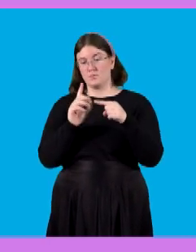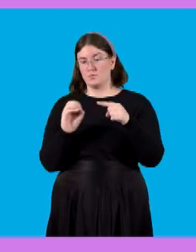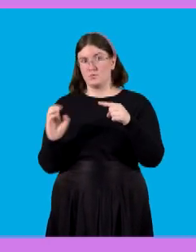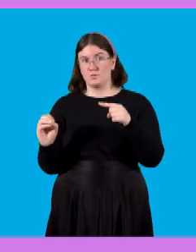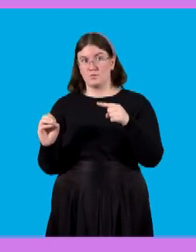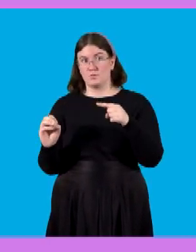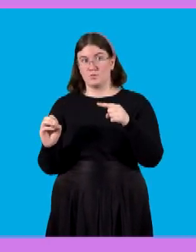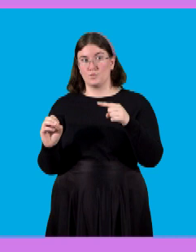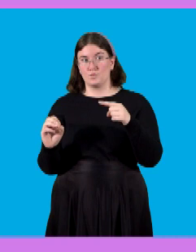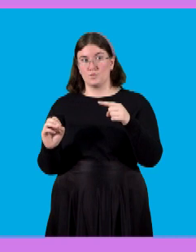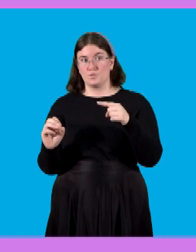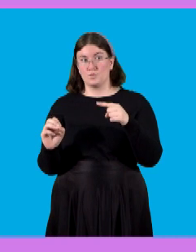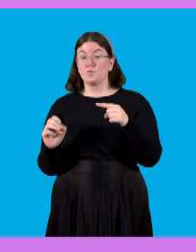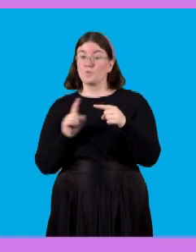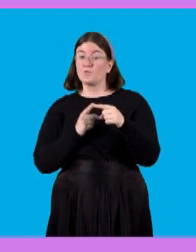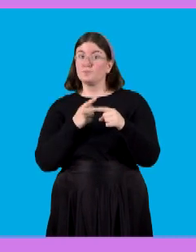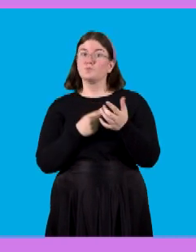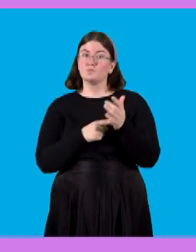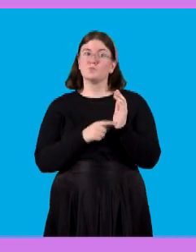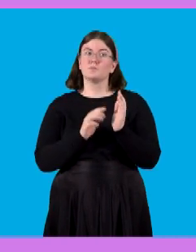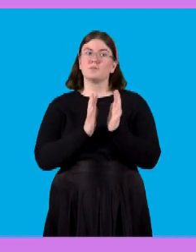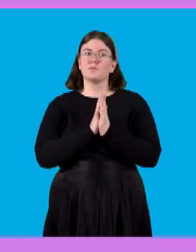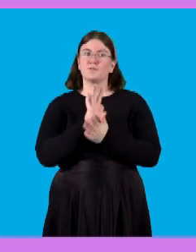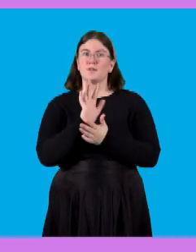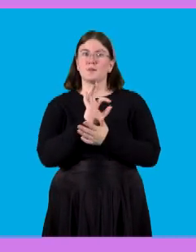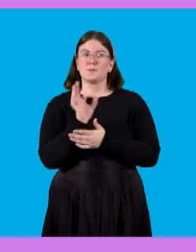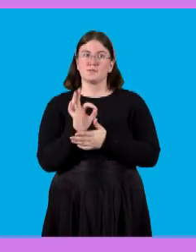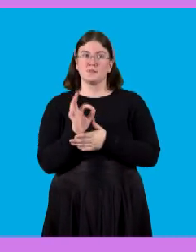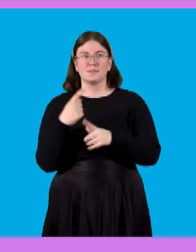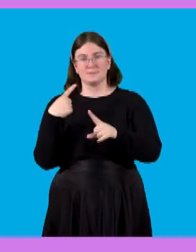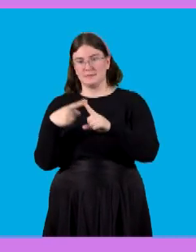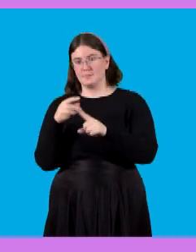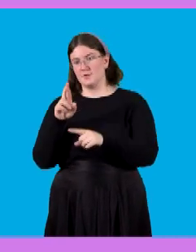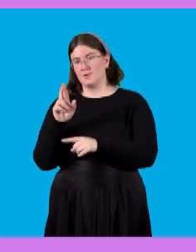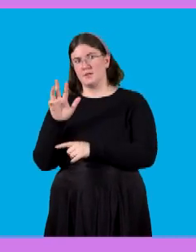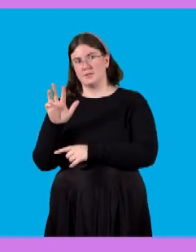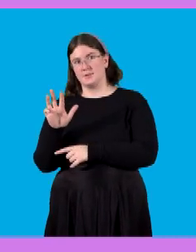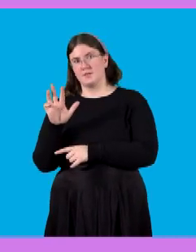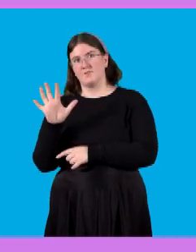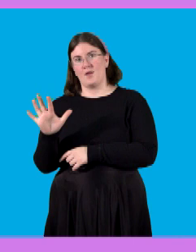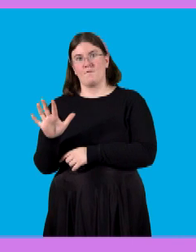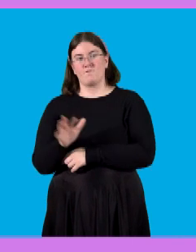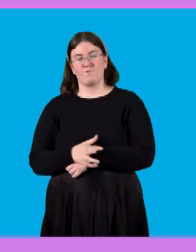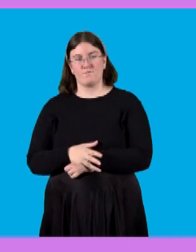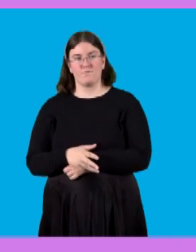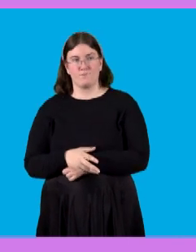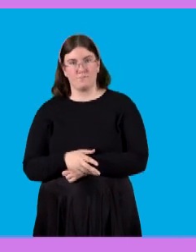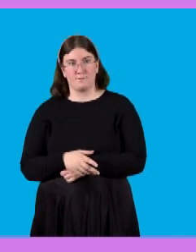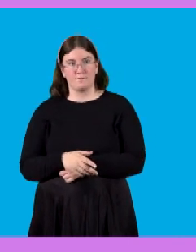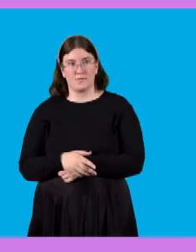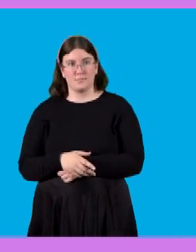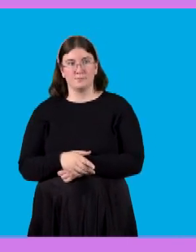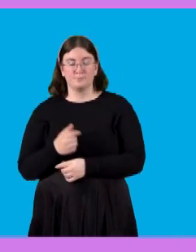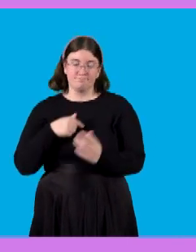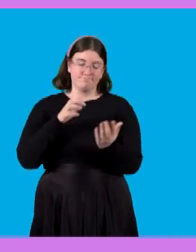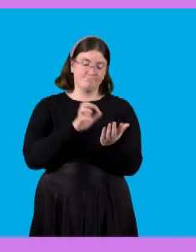which represent our 15%. Off means I multiply the 95 Rand that we are working with. Right,